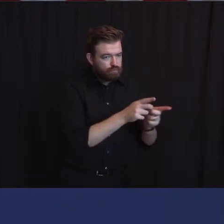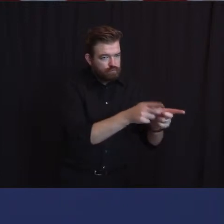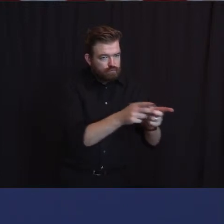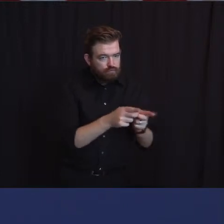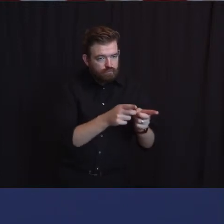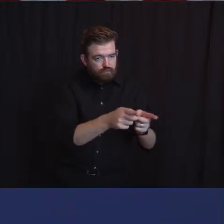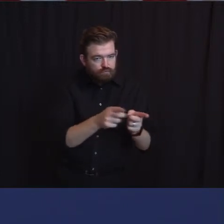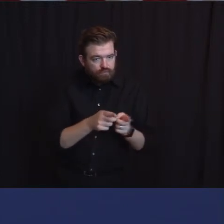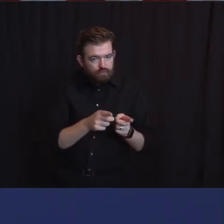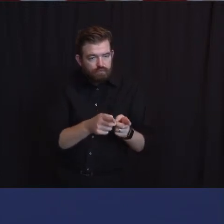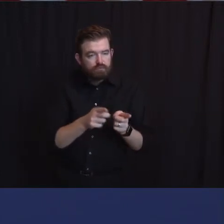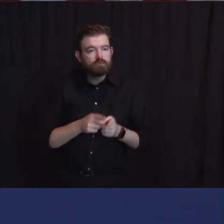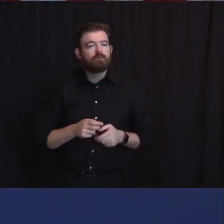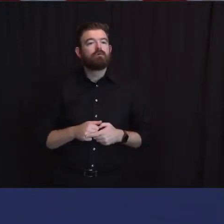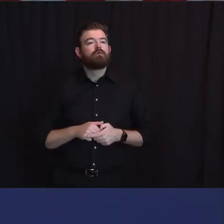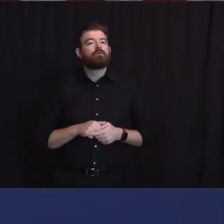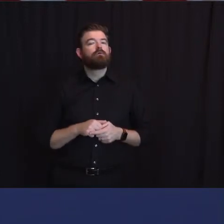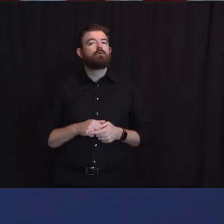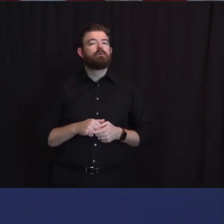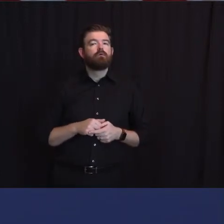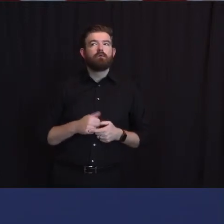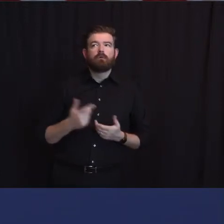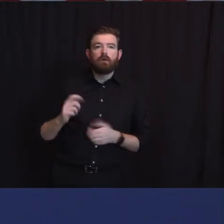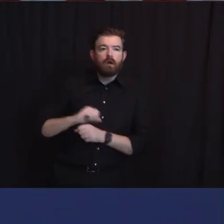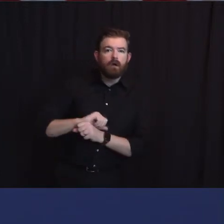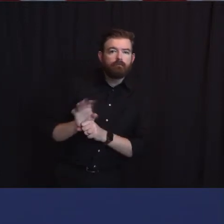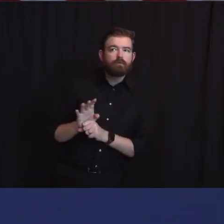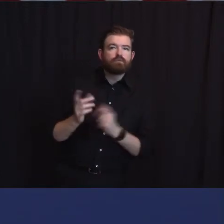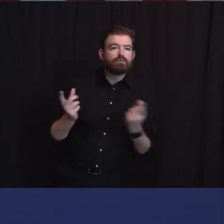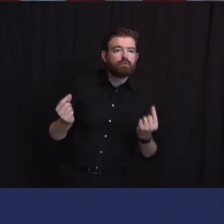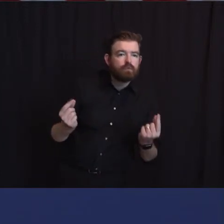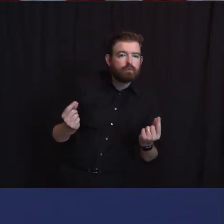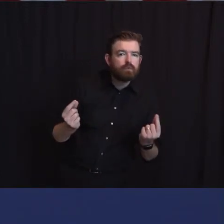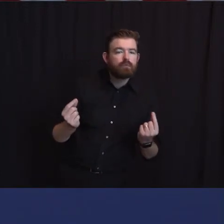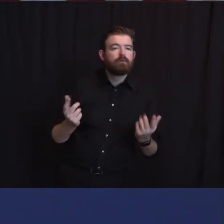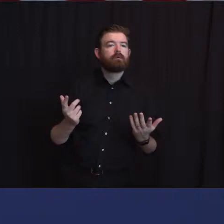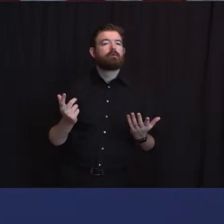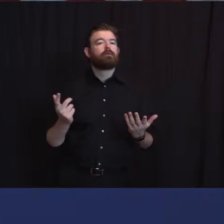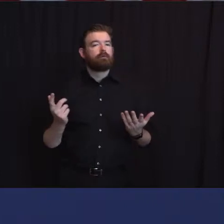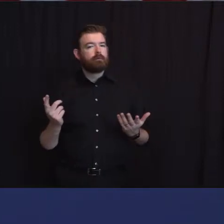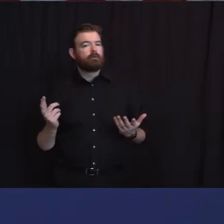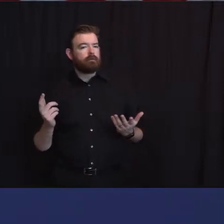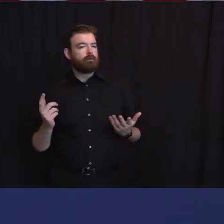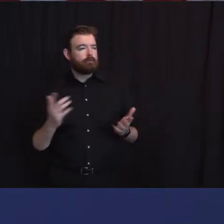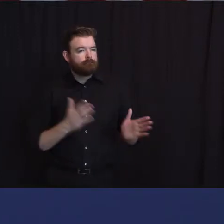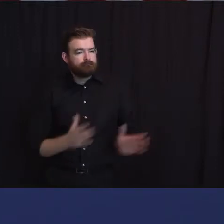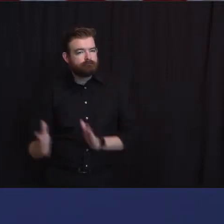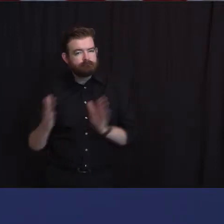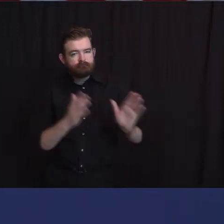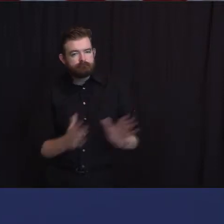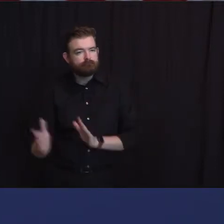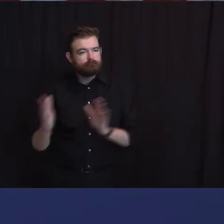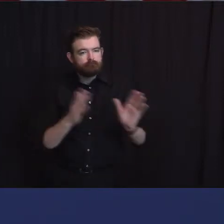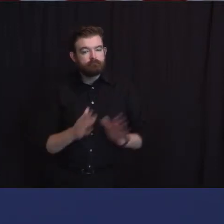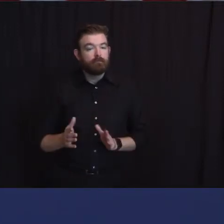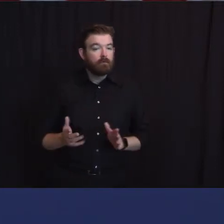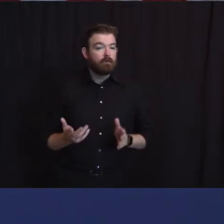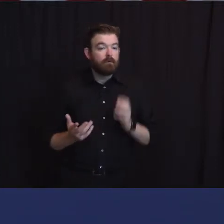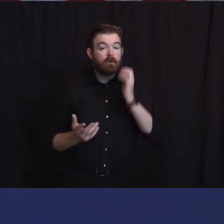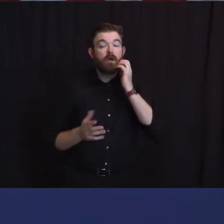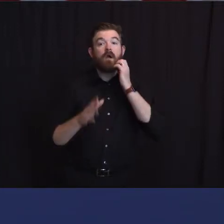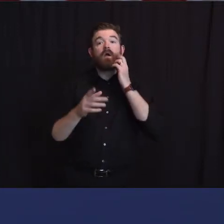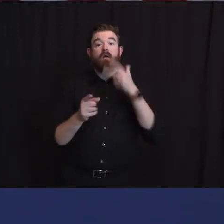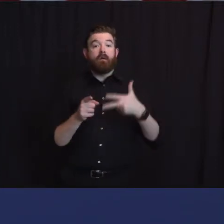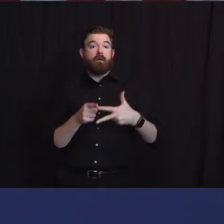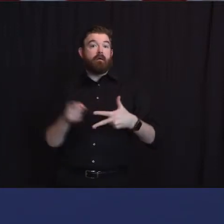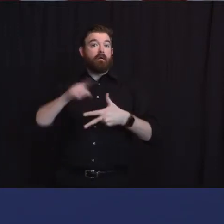impacts of COVID-19 on students, educators, and schools. The first installment of ESSER